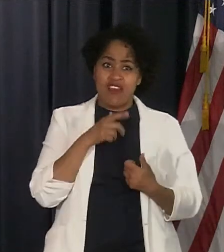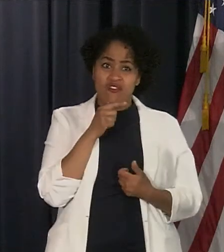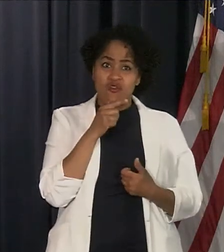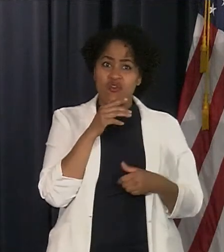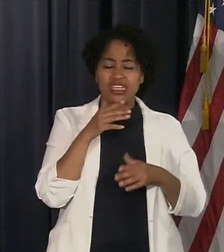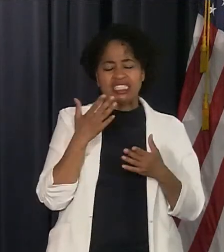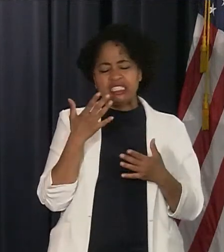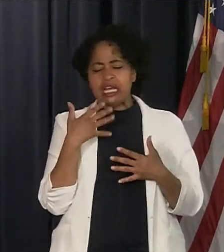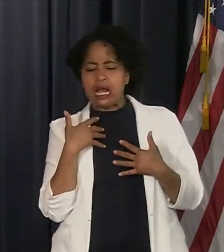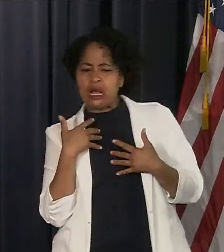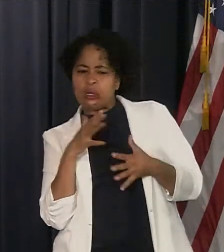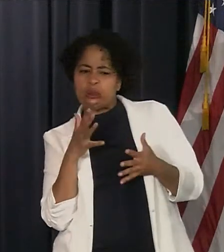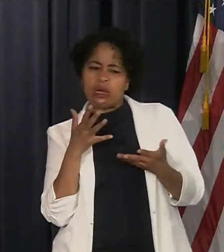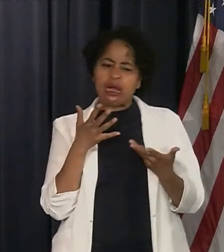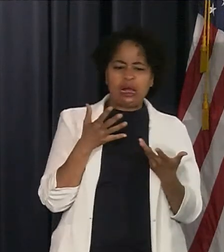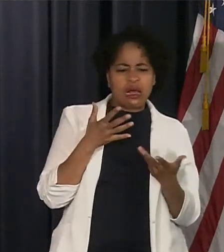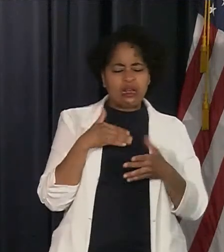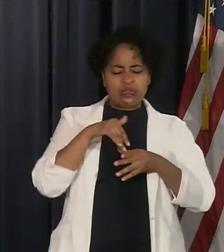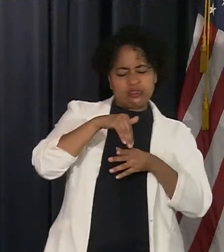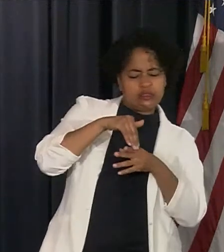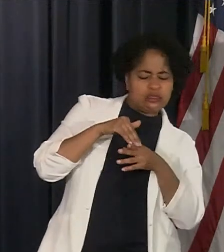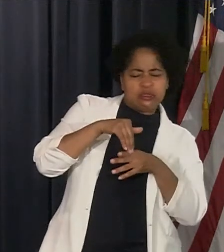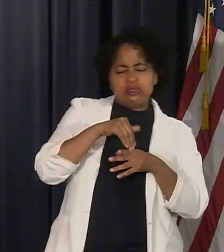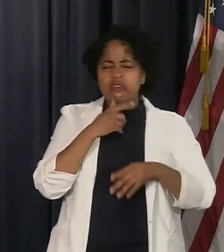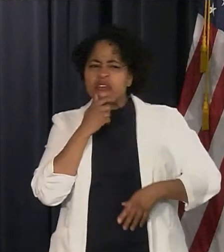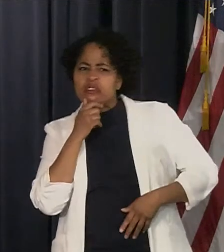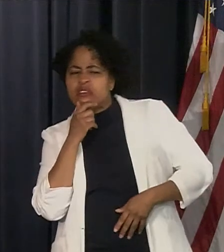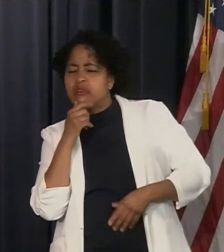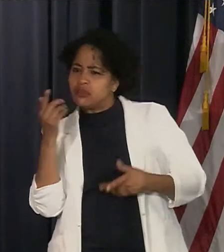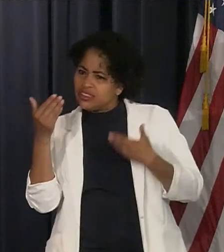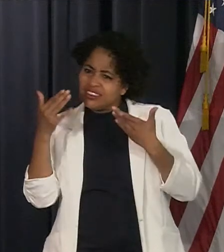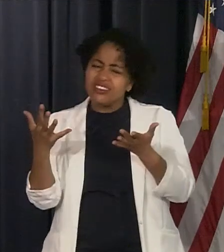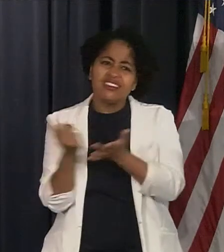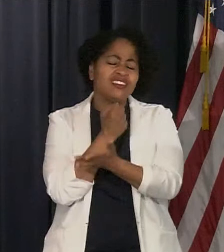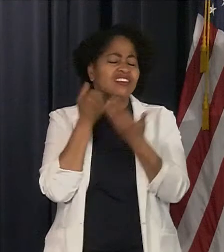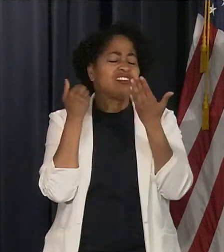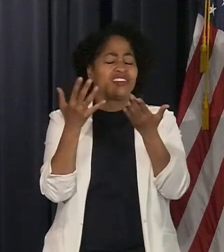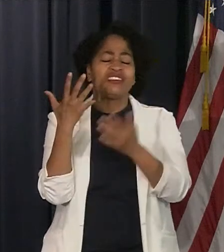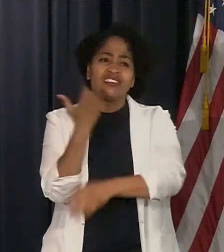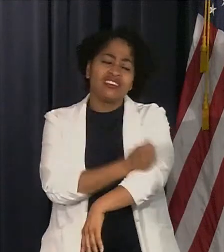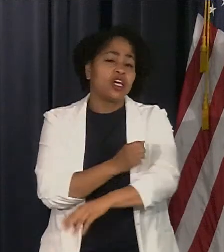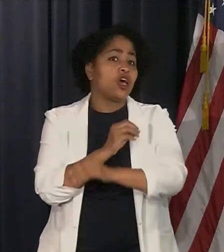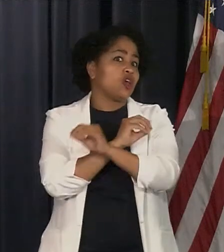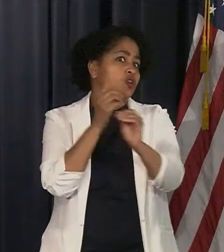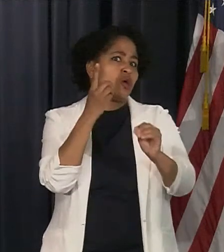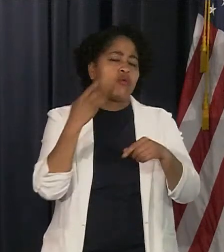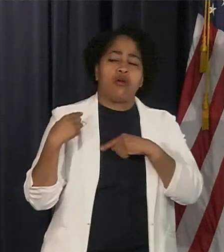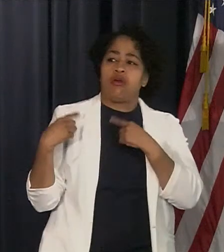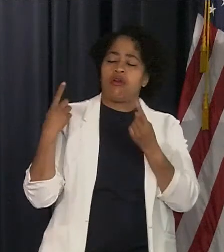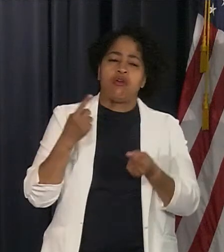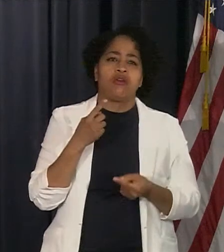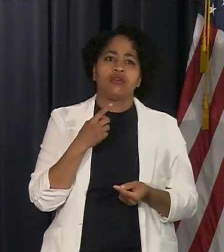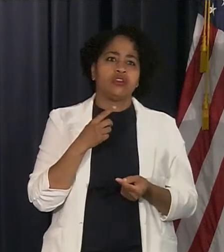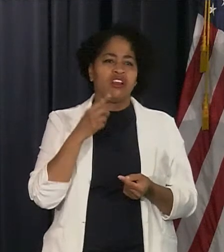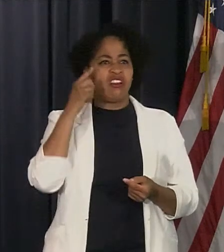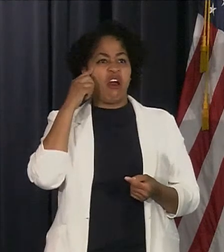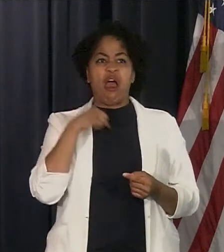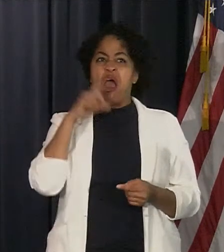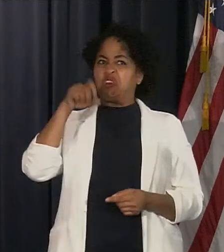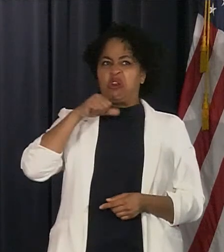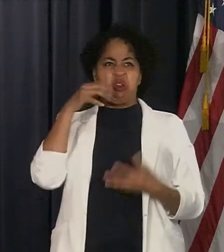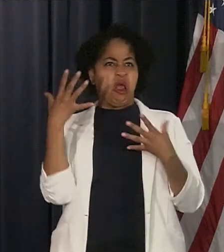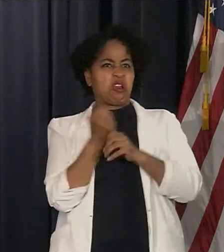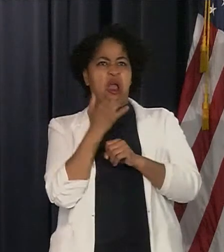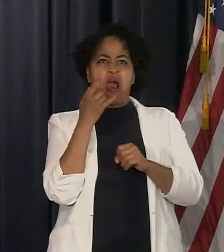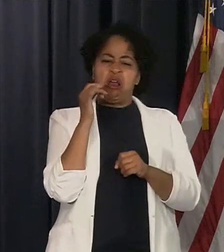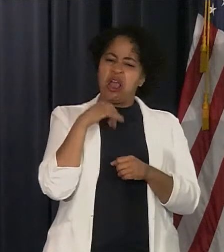the fence they care about, get them in and get the vaccine. I'm telling you, nobody regrets having gotten the vaccine. There's going to be a lot of